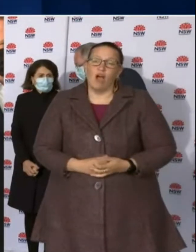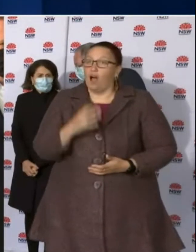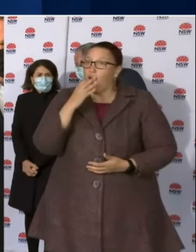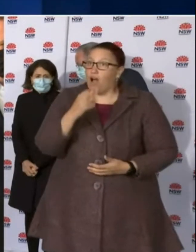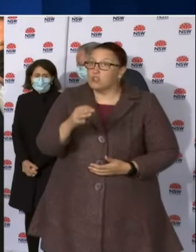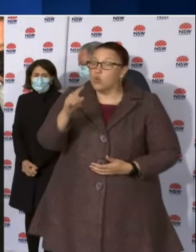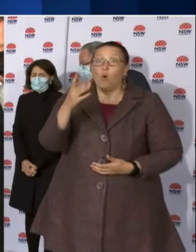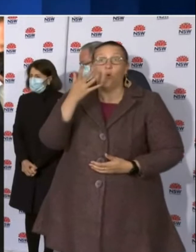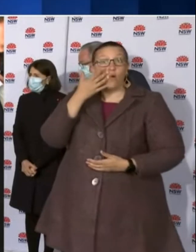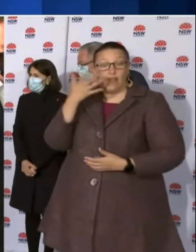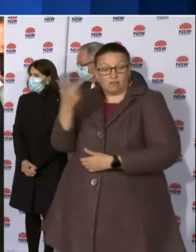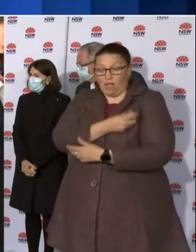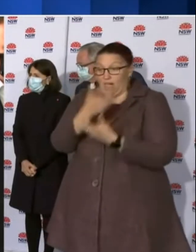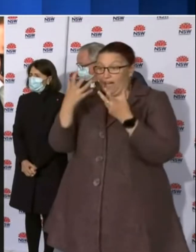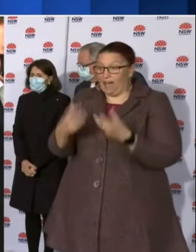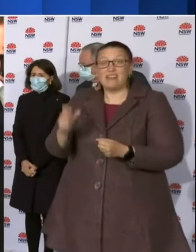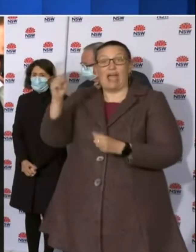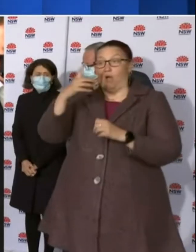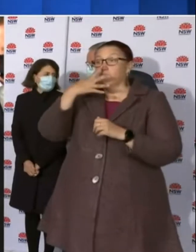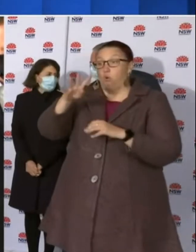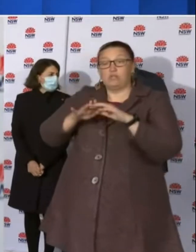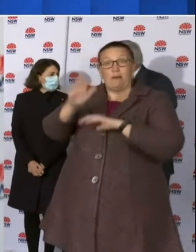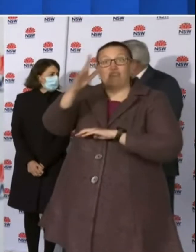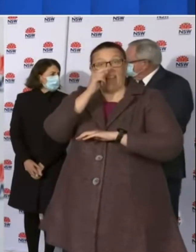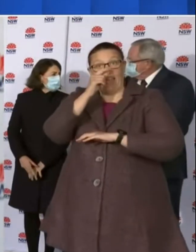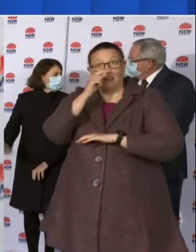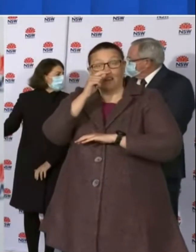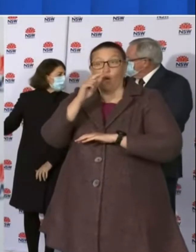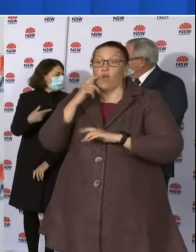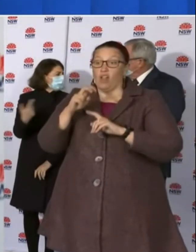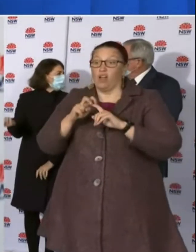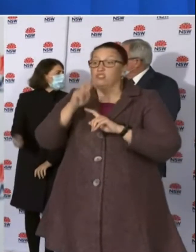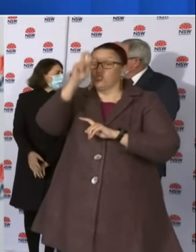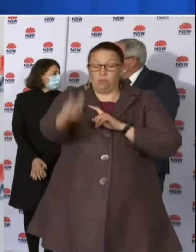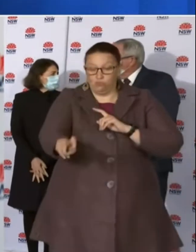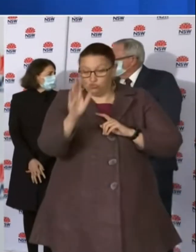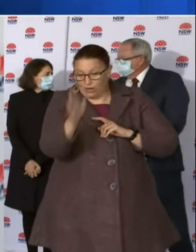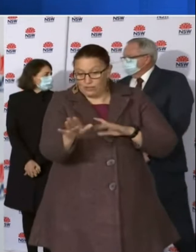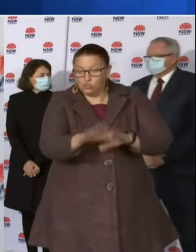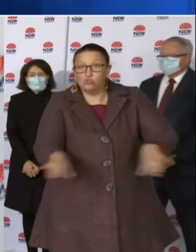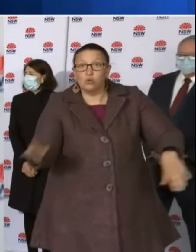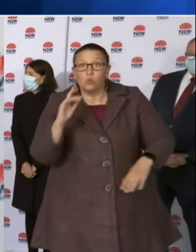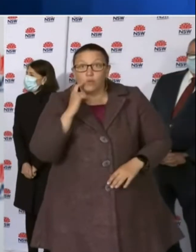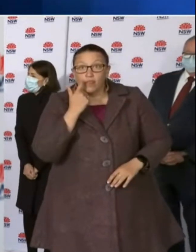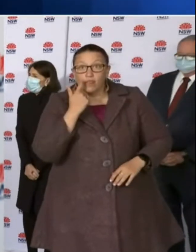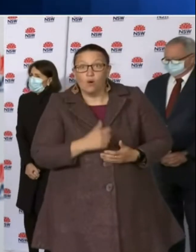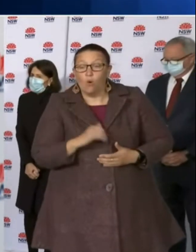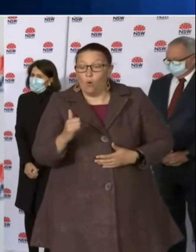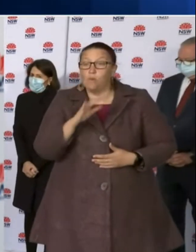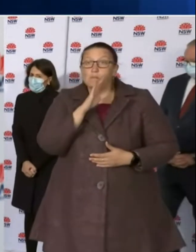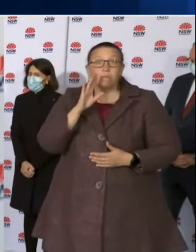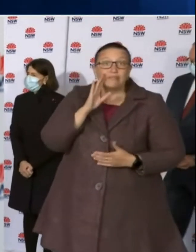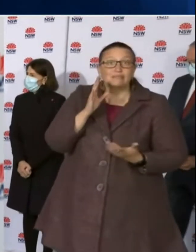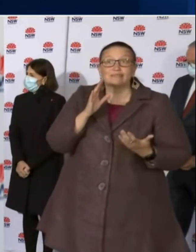first, or when would we get the 30 to 39-year-olds in? I think we need to work in sequence. What I'm highlighting is when we have no